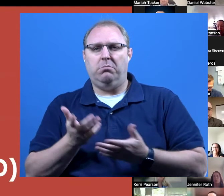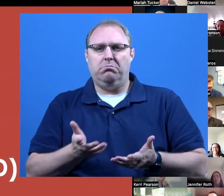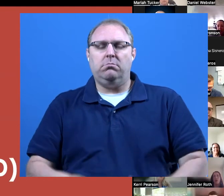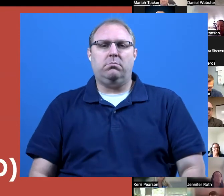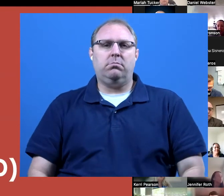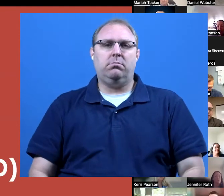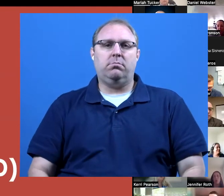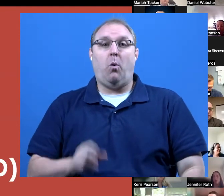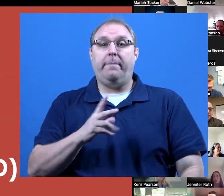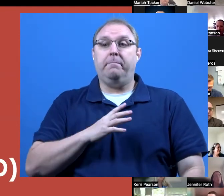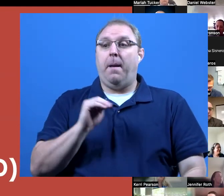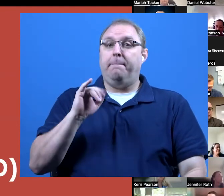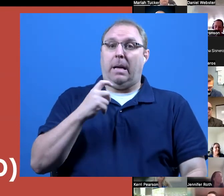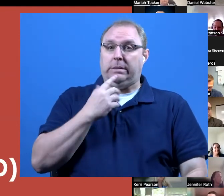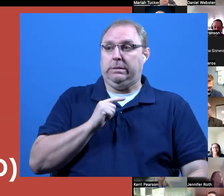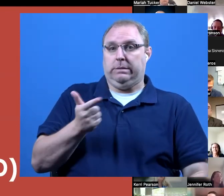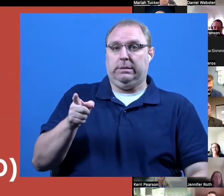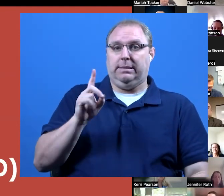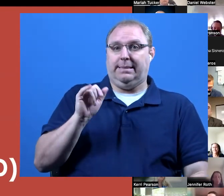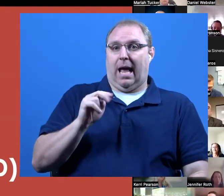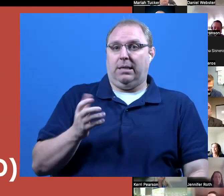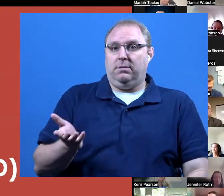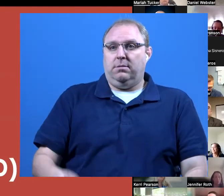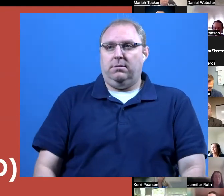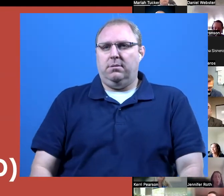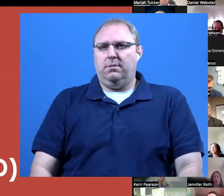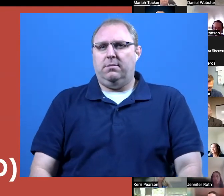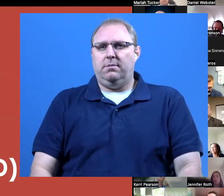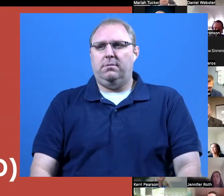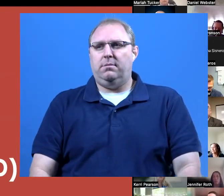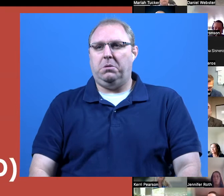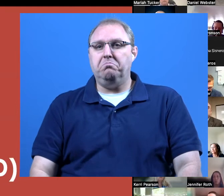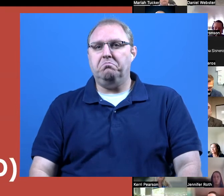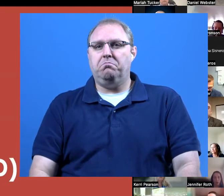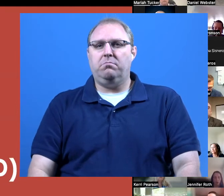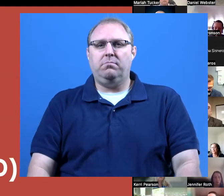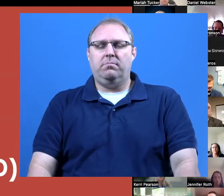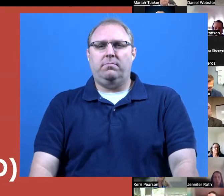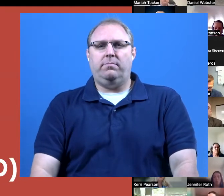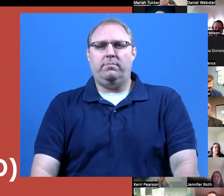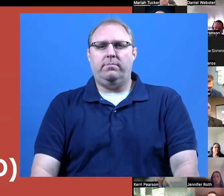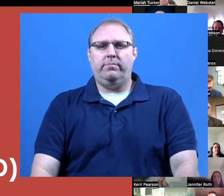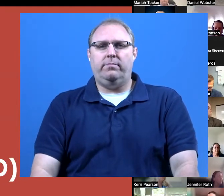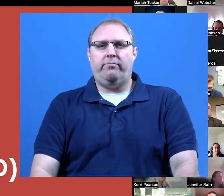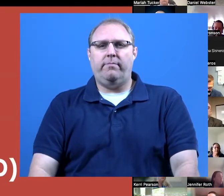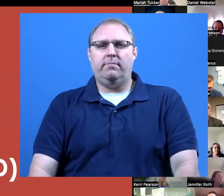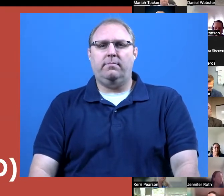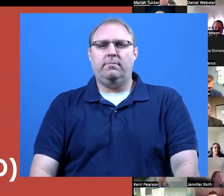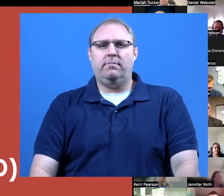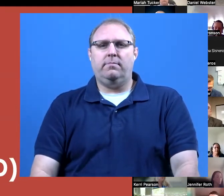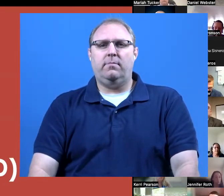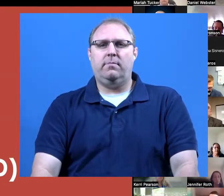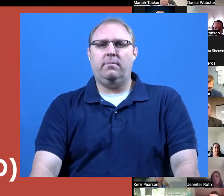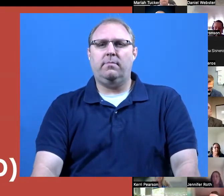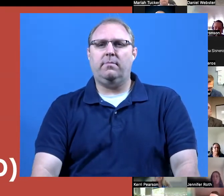it's. One more. Okay, great. Oh, I see where you're saying. Looking at this screen, going, Yeah. it's I know. not We're- moving. We're not seeing it. That's